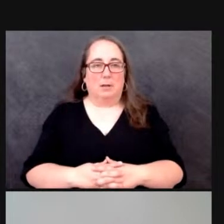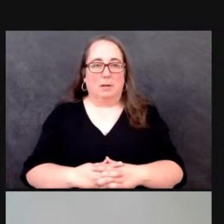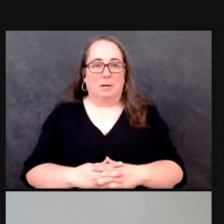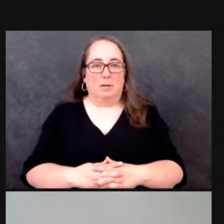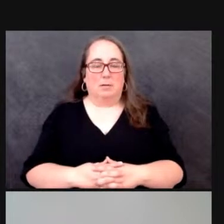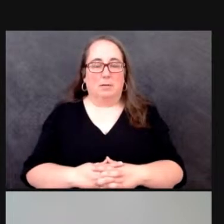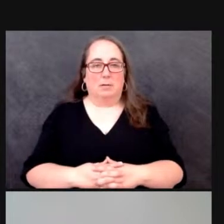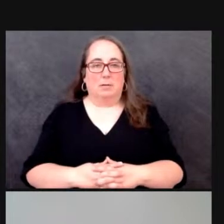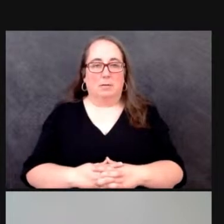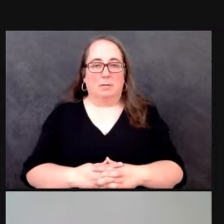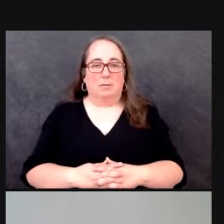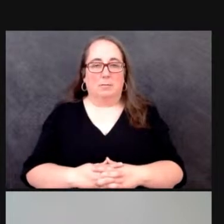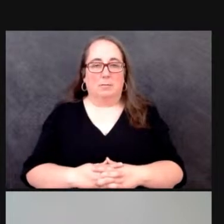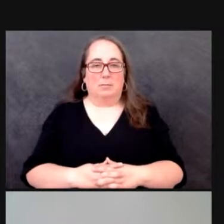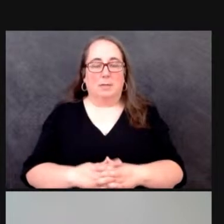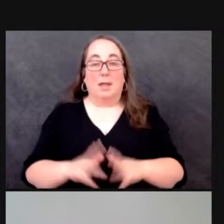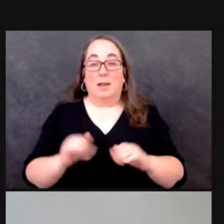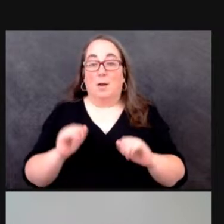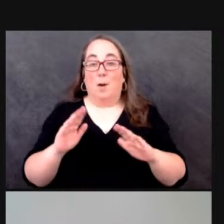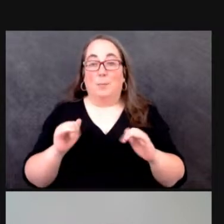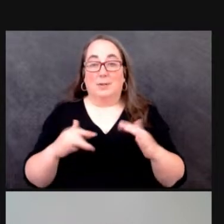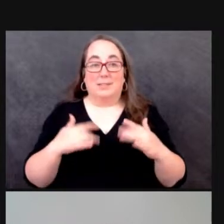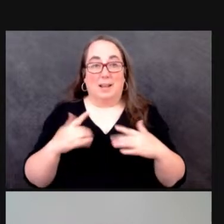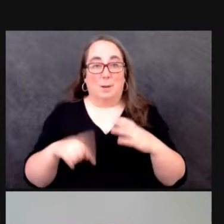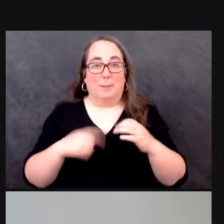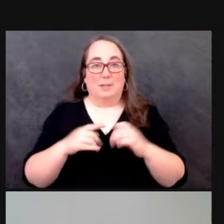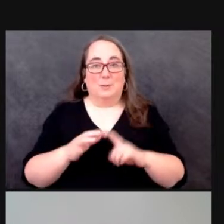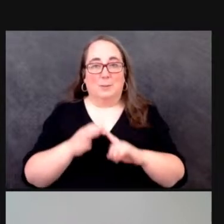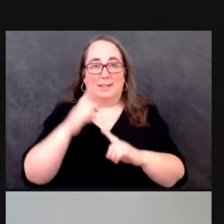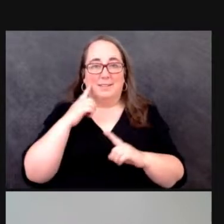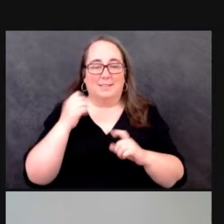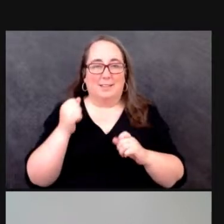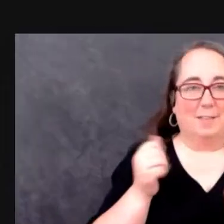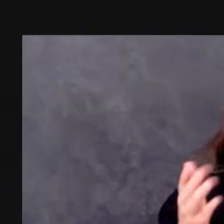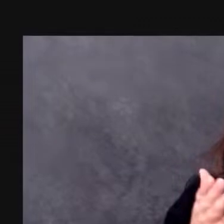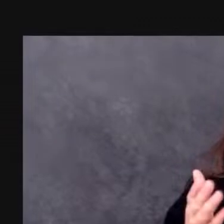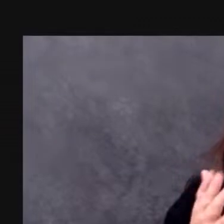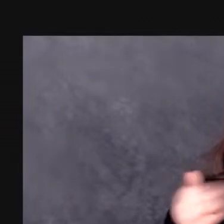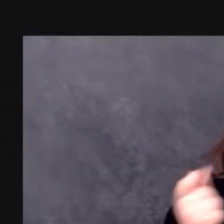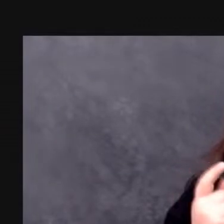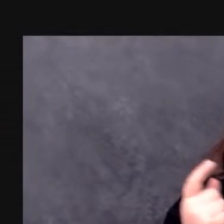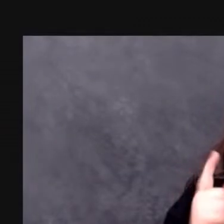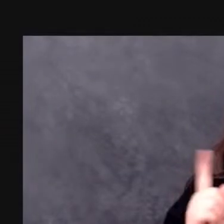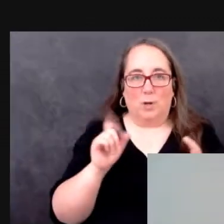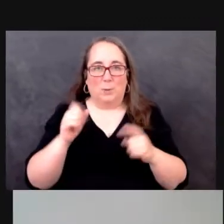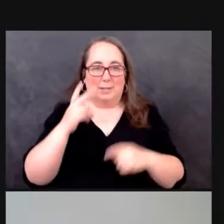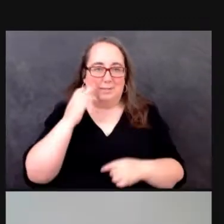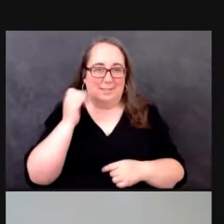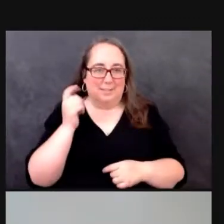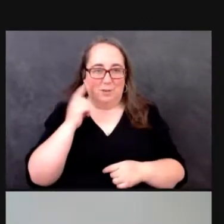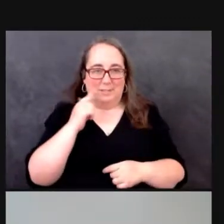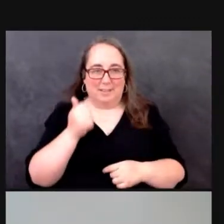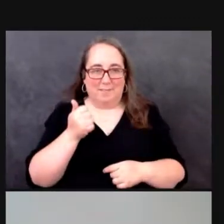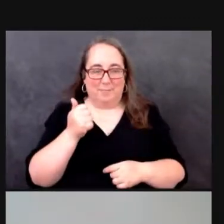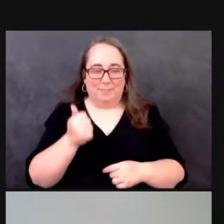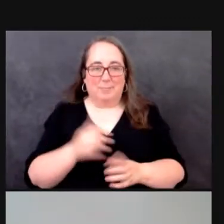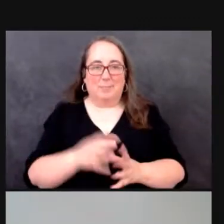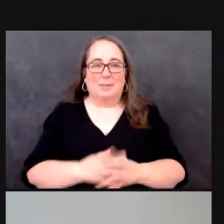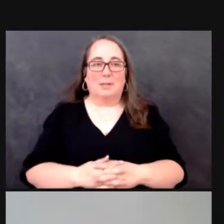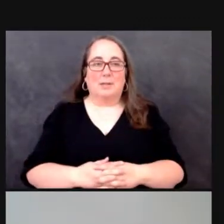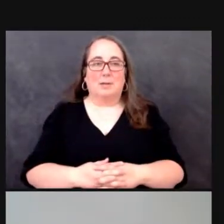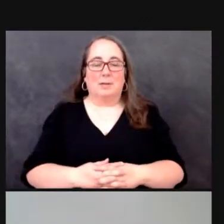Now, hopefully, I have you all very excited about this unique silver service, and you're probably wondering where you can see it. I have